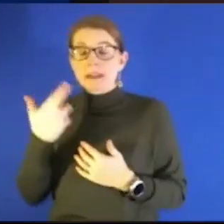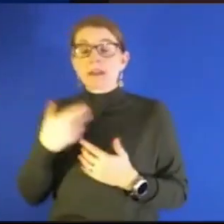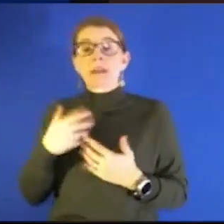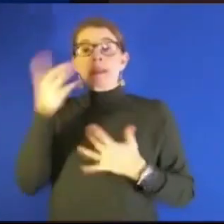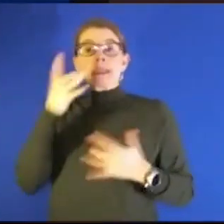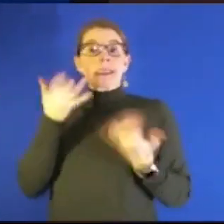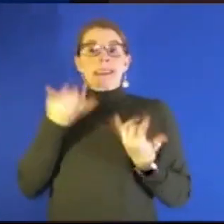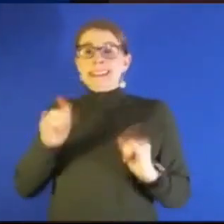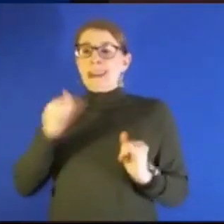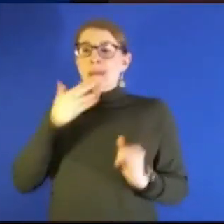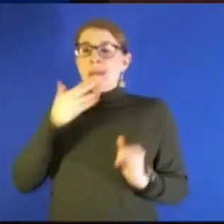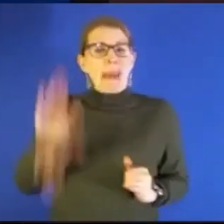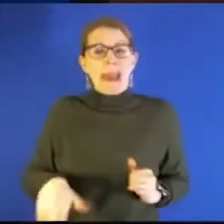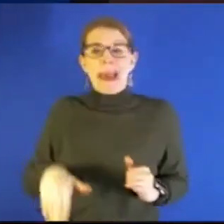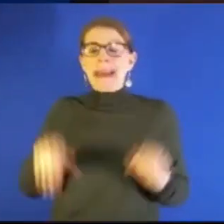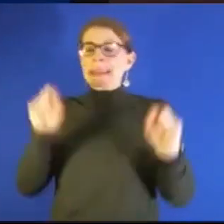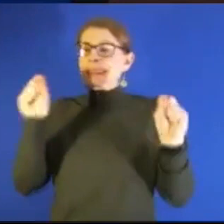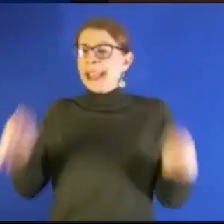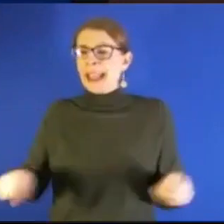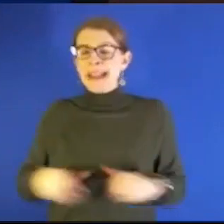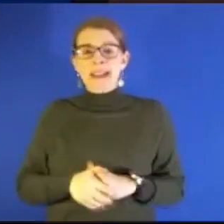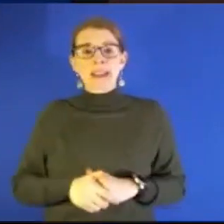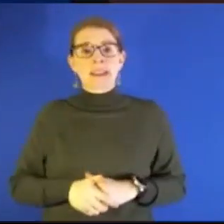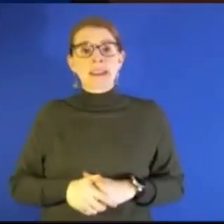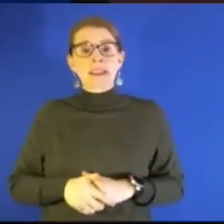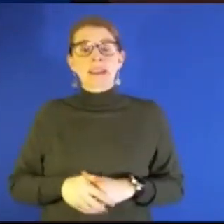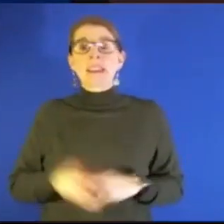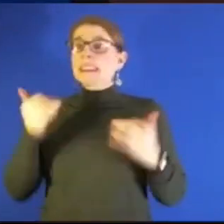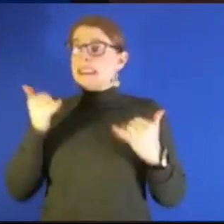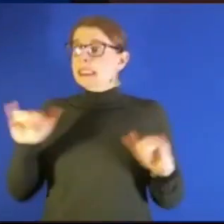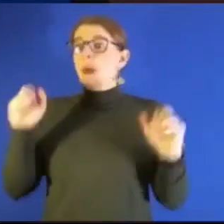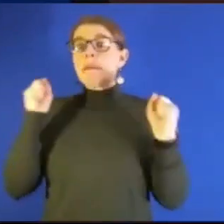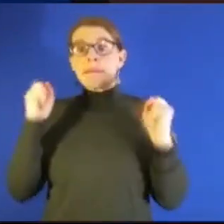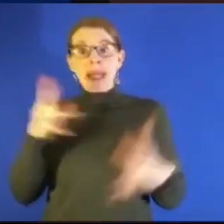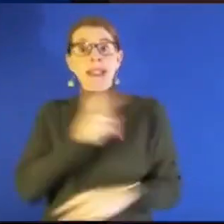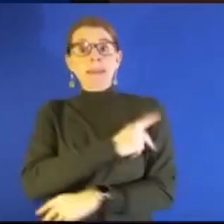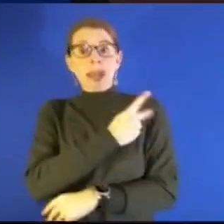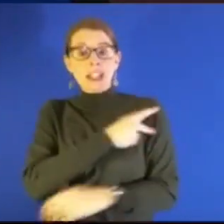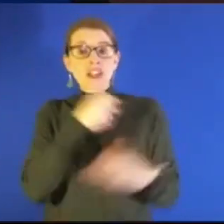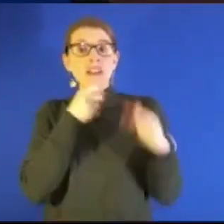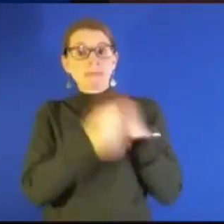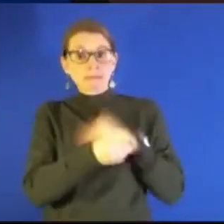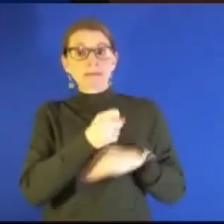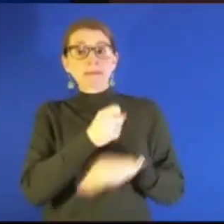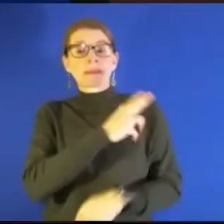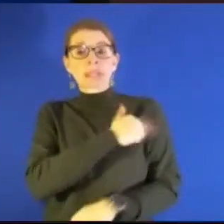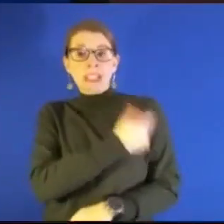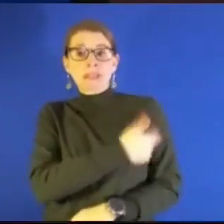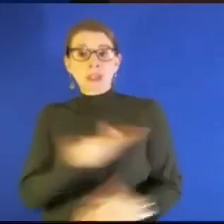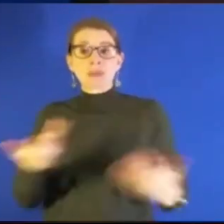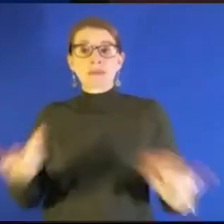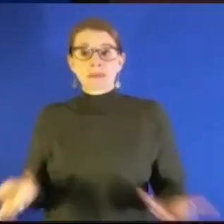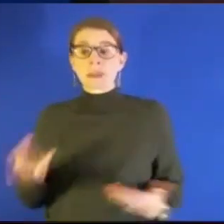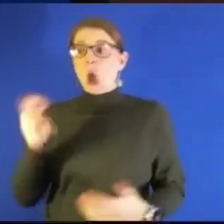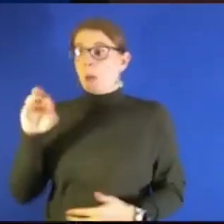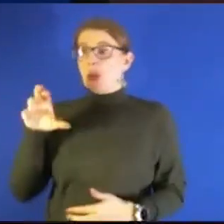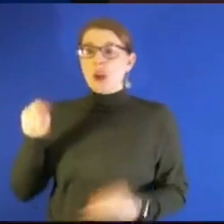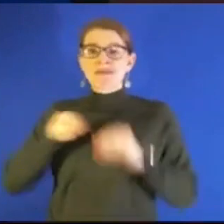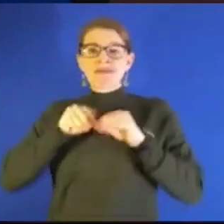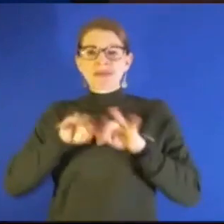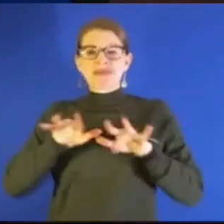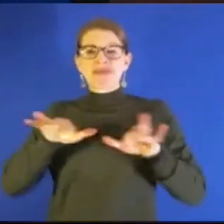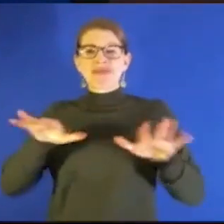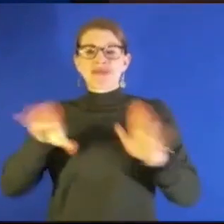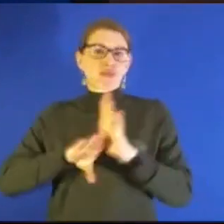bad. And we still have a lot of hospitalizations, which are Omicron, spiking throughout the United States. And to the point